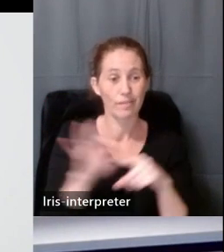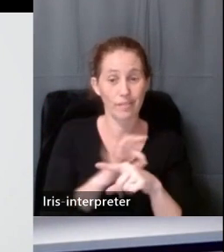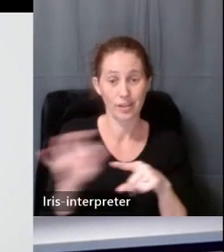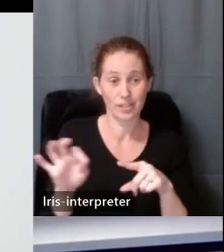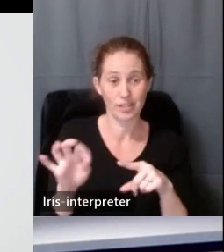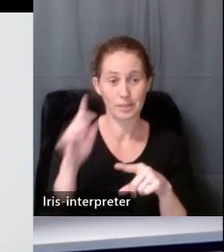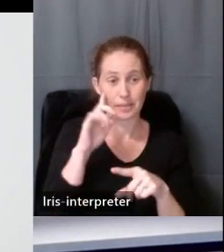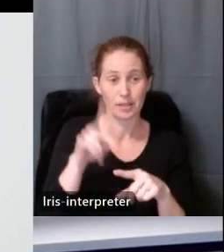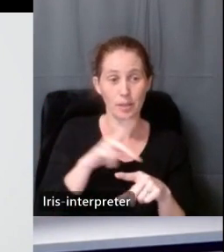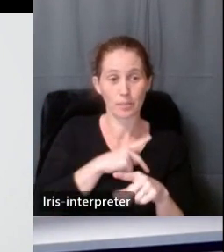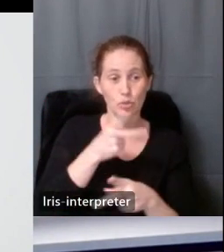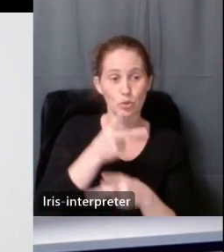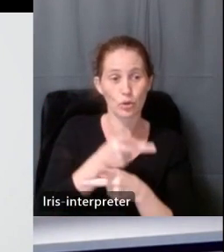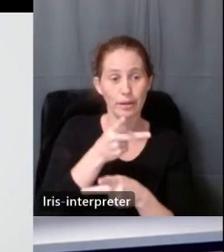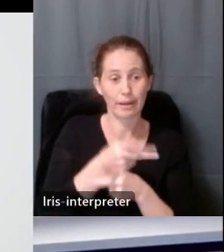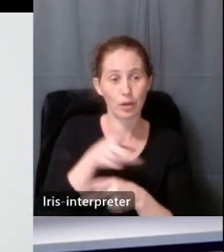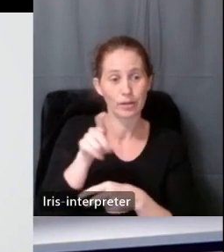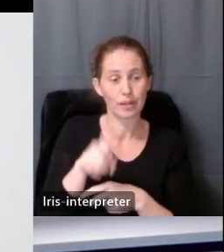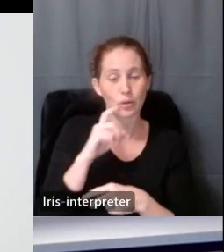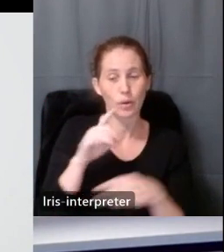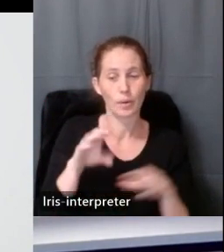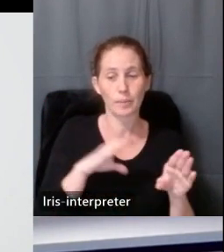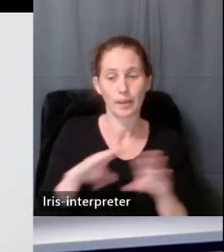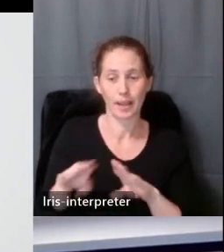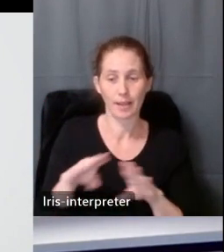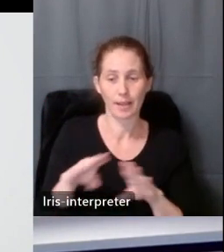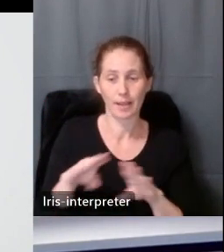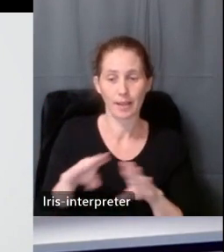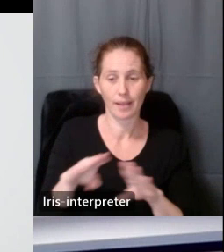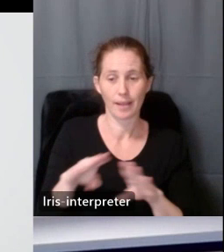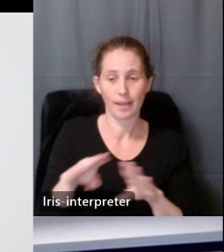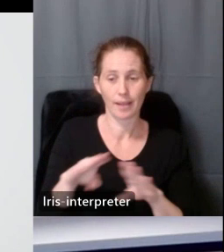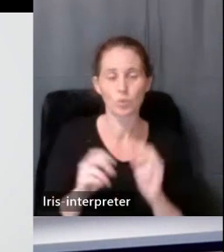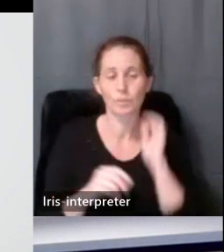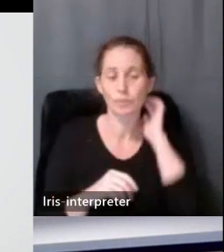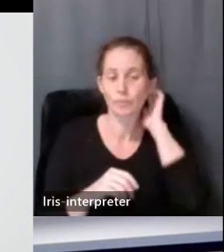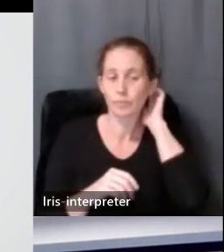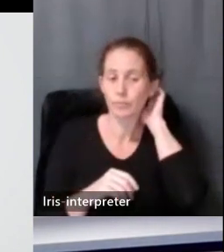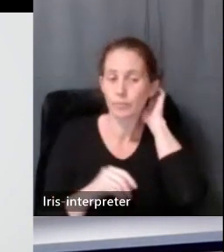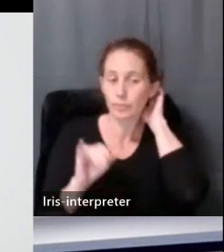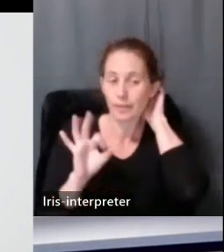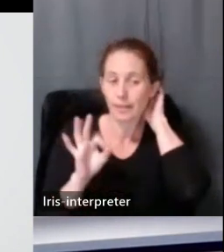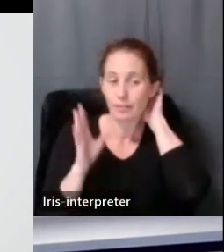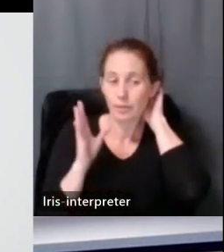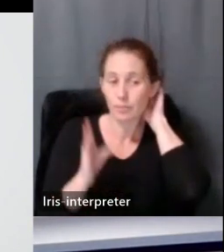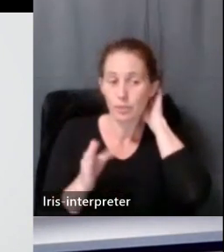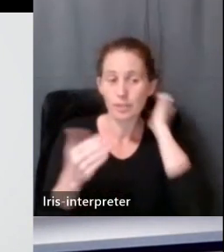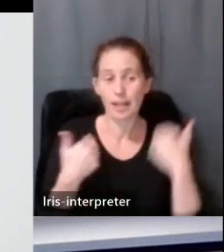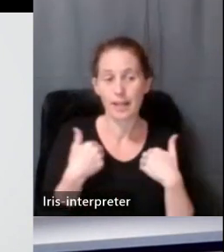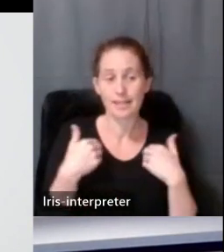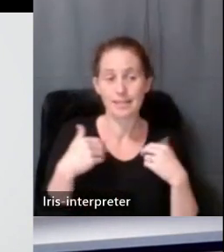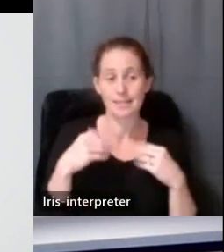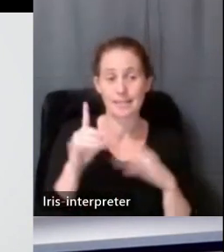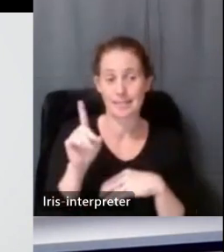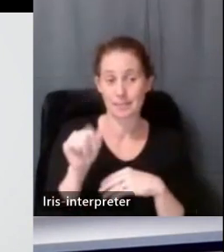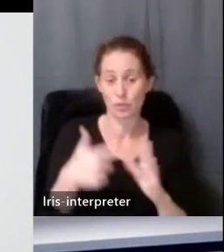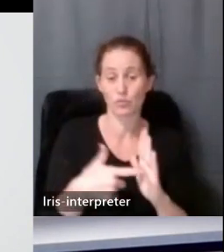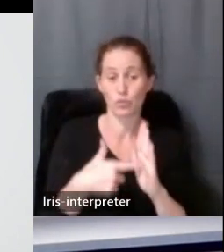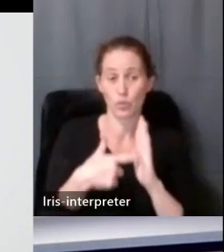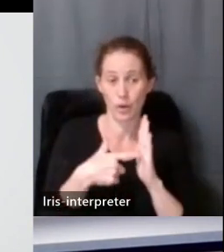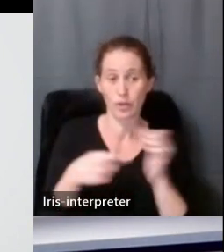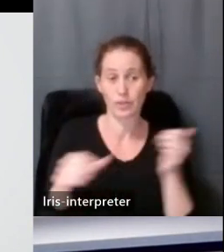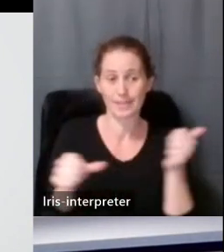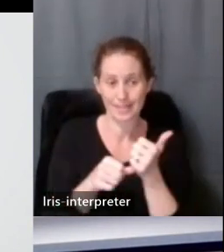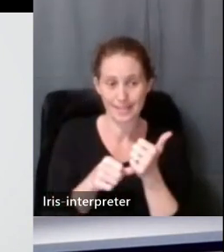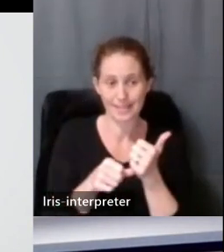to personal care needs or behavioral issues. And so if an individual with disability actually requires